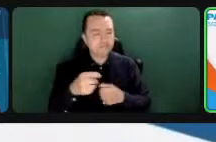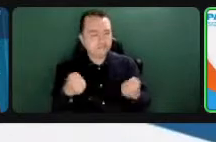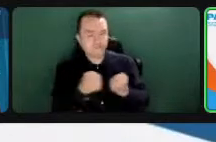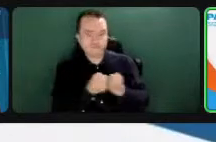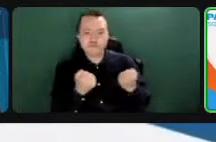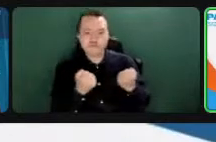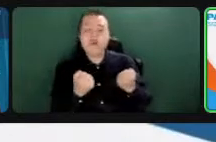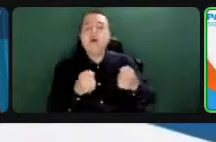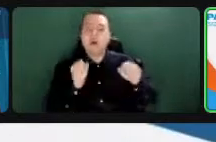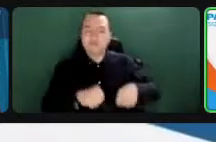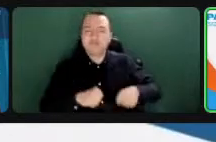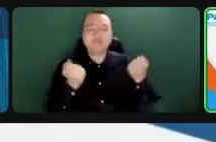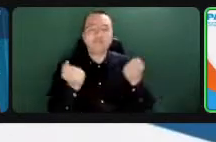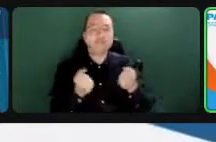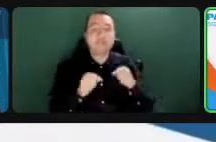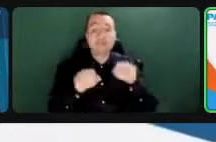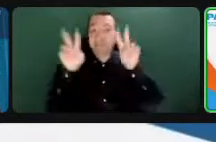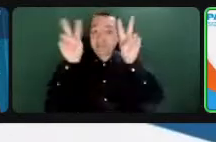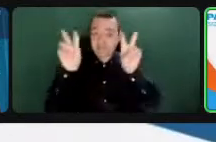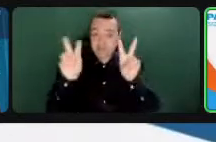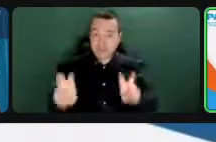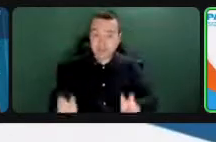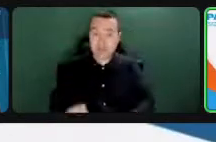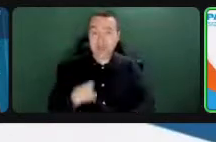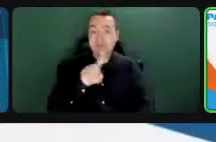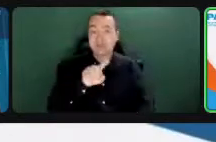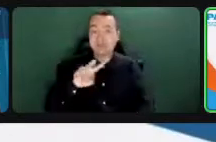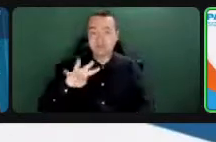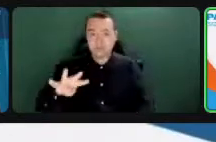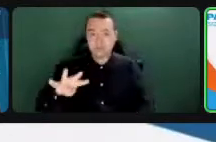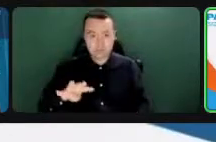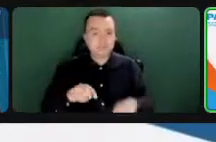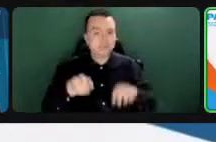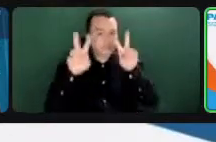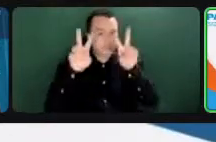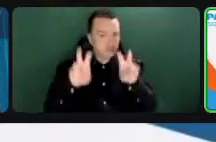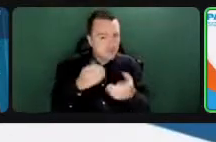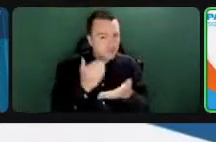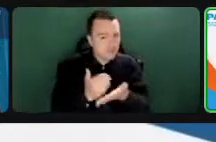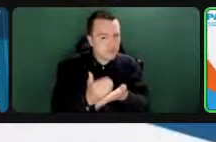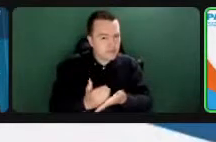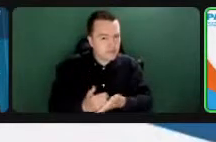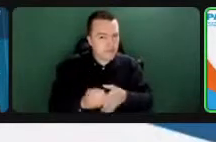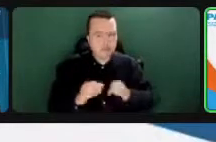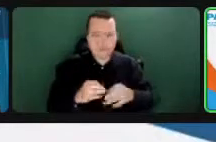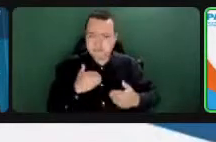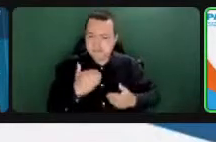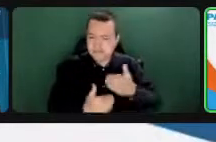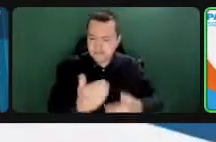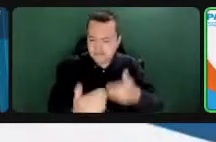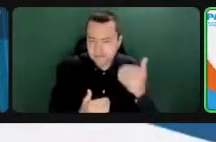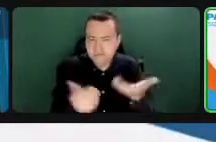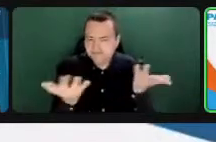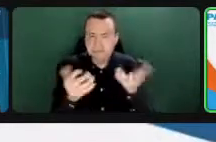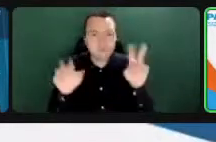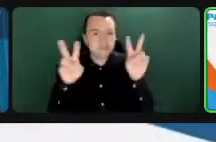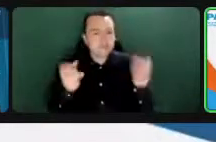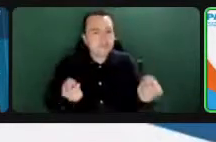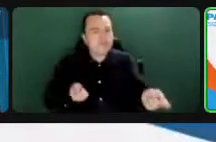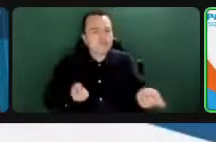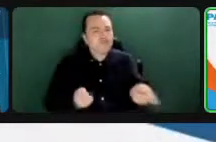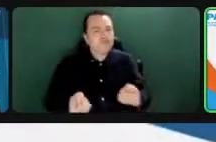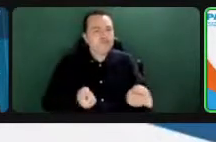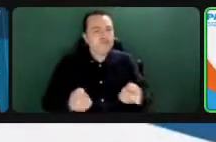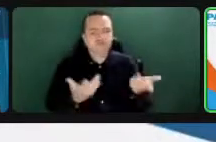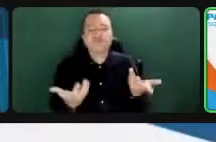experts with specific capacities in the management of health services and issues around equity and access. In addition, we will